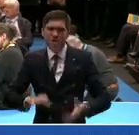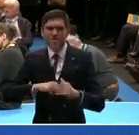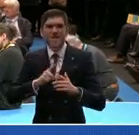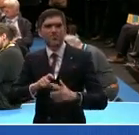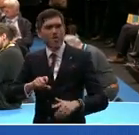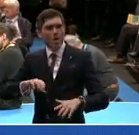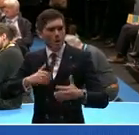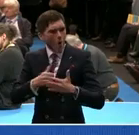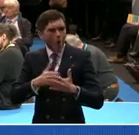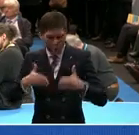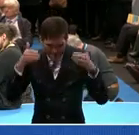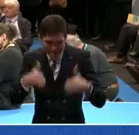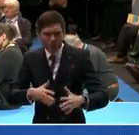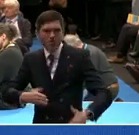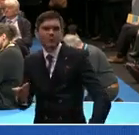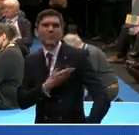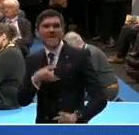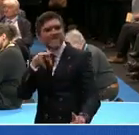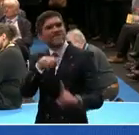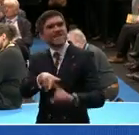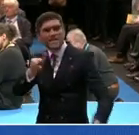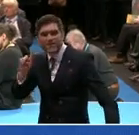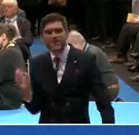always put the rights of victims first.